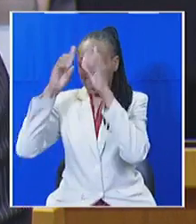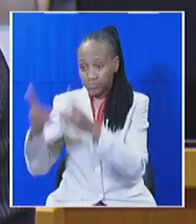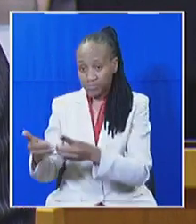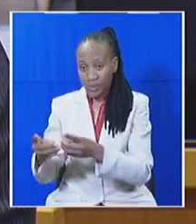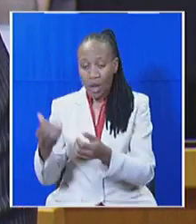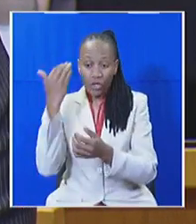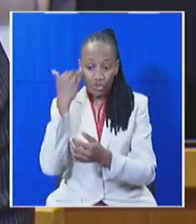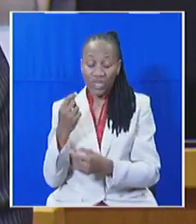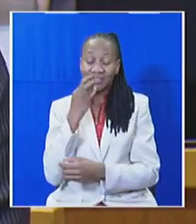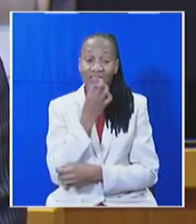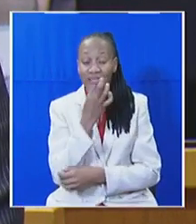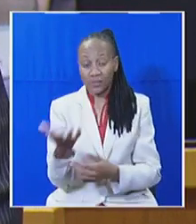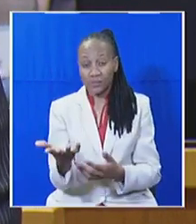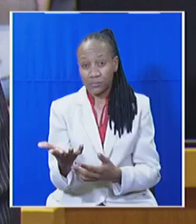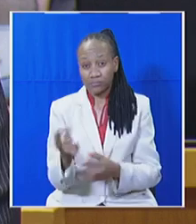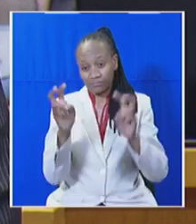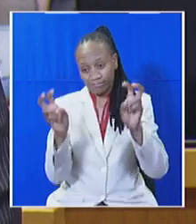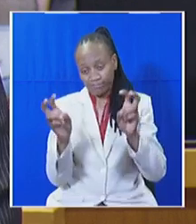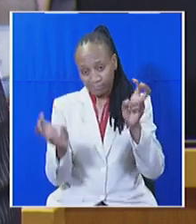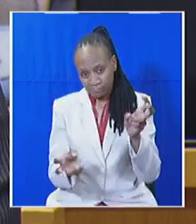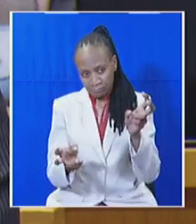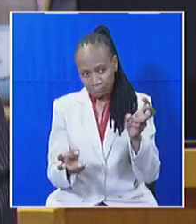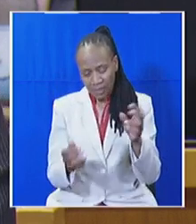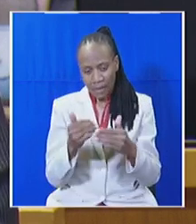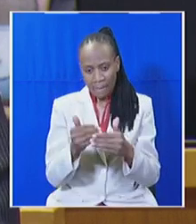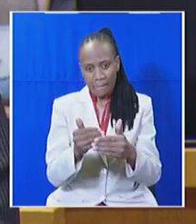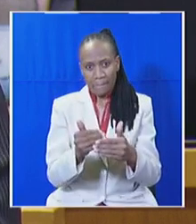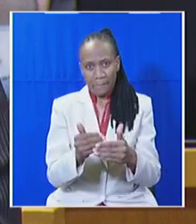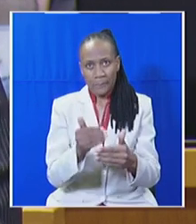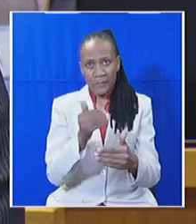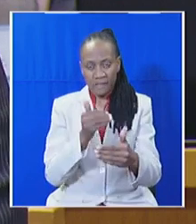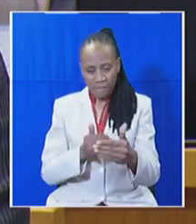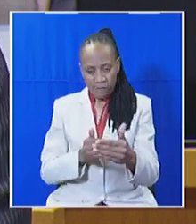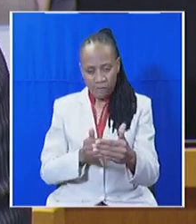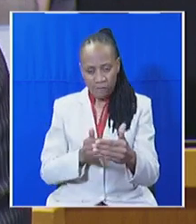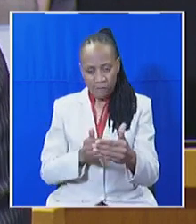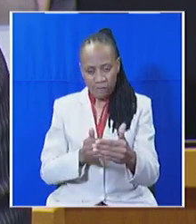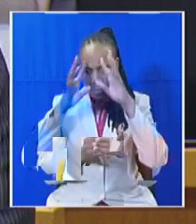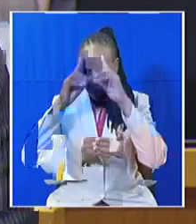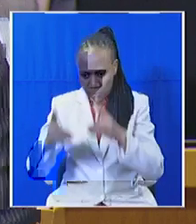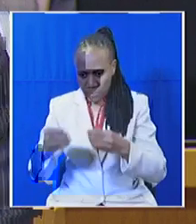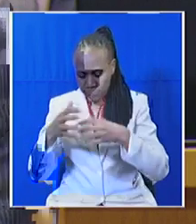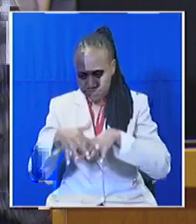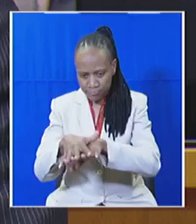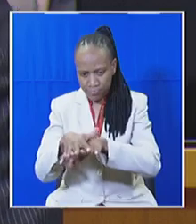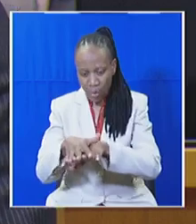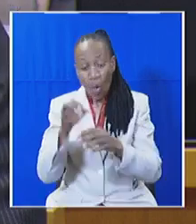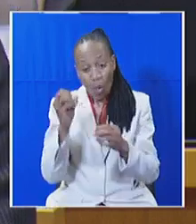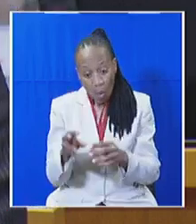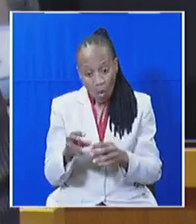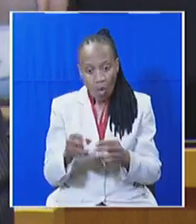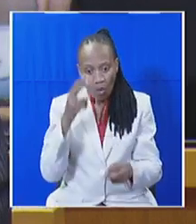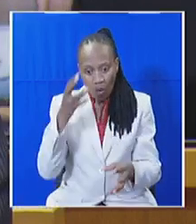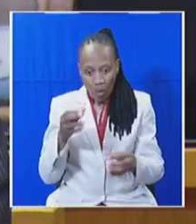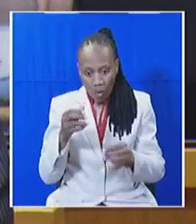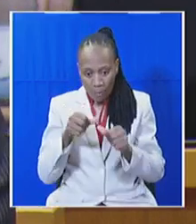said, and I quote, "It seems so that before rejecting the findings or remedial action of the protector, the relevant